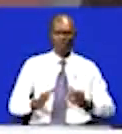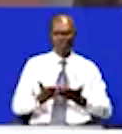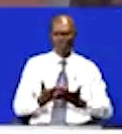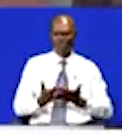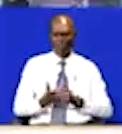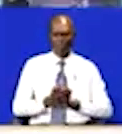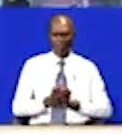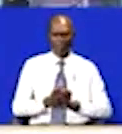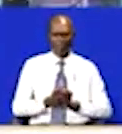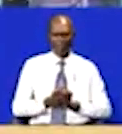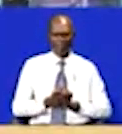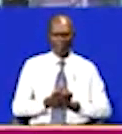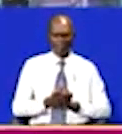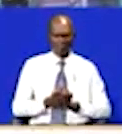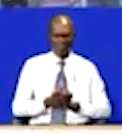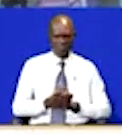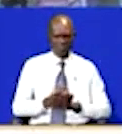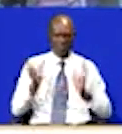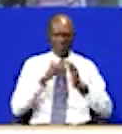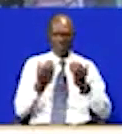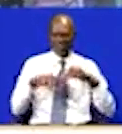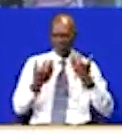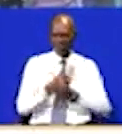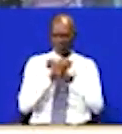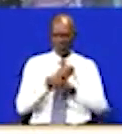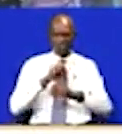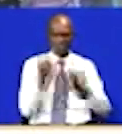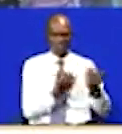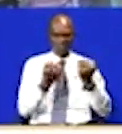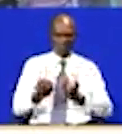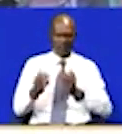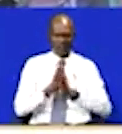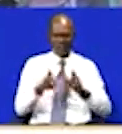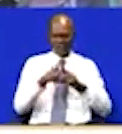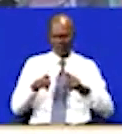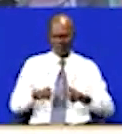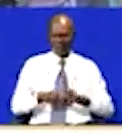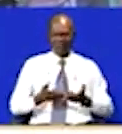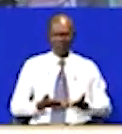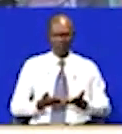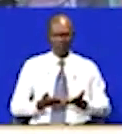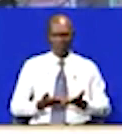for the good they offer our children. Also,